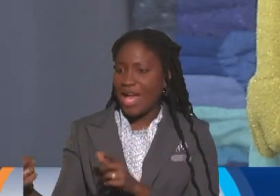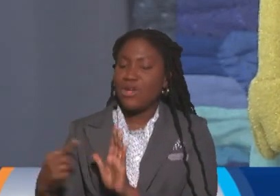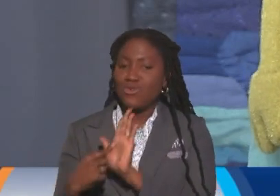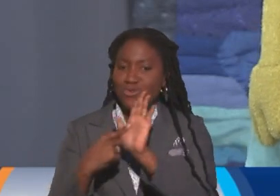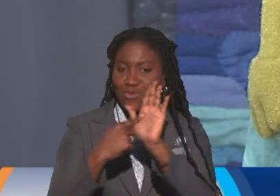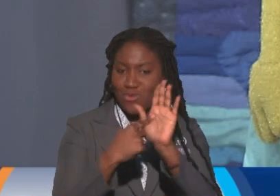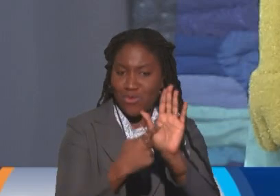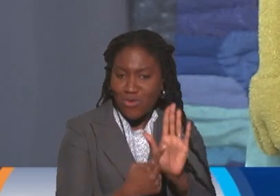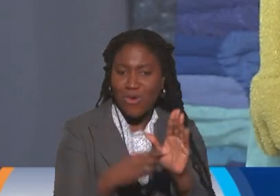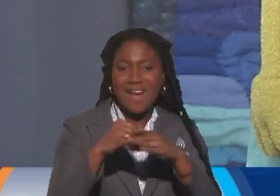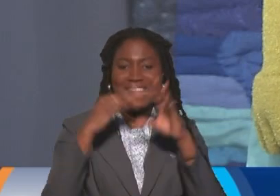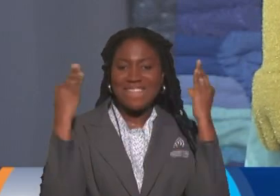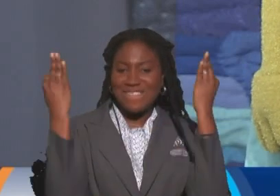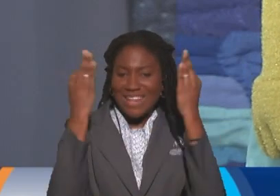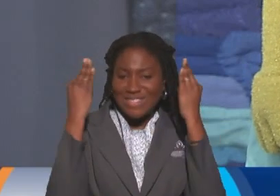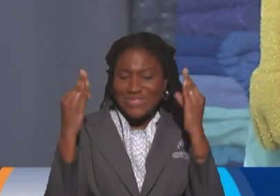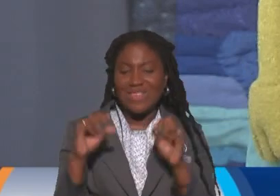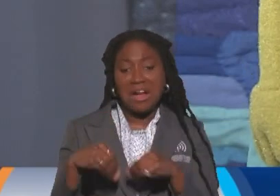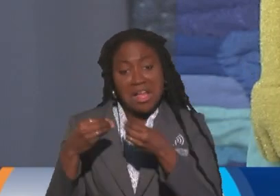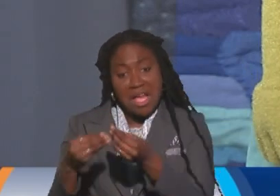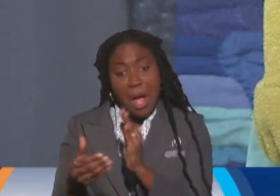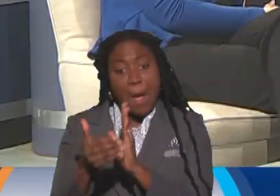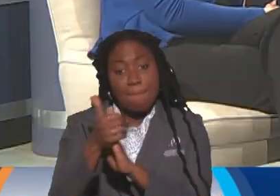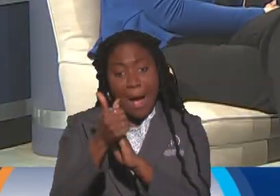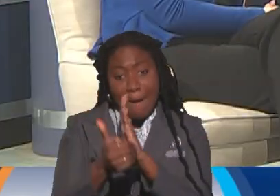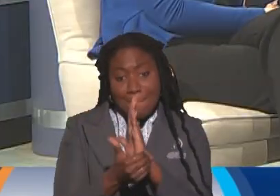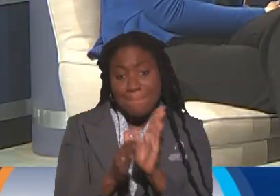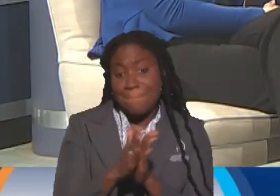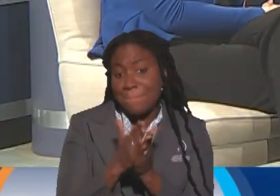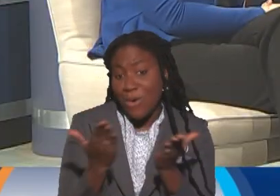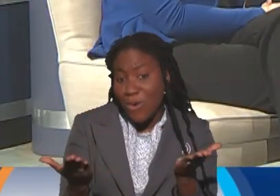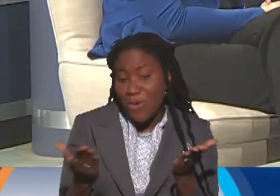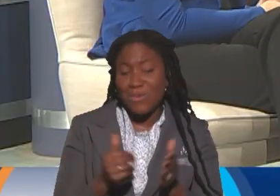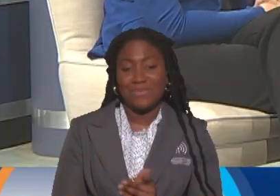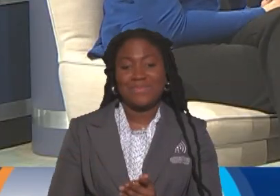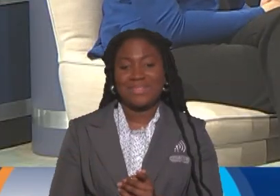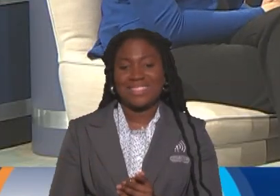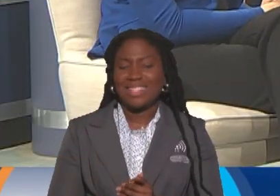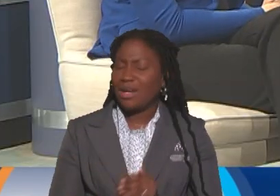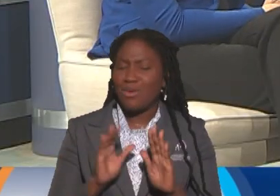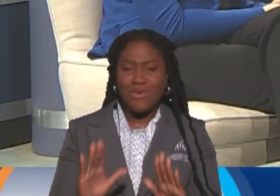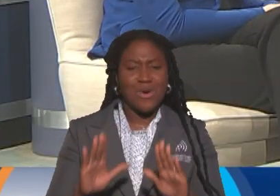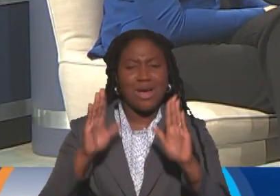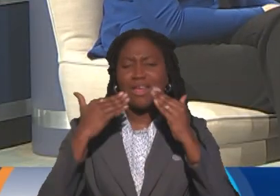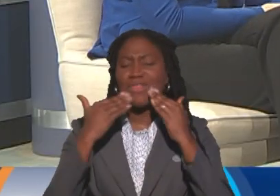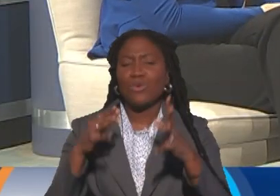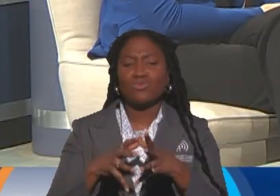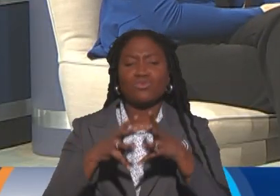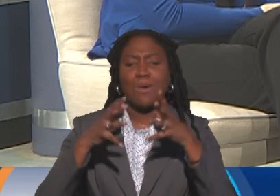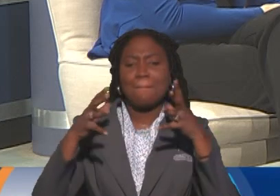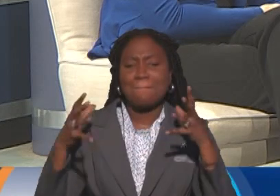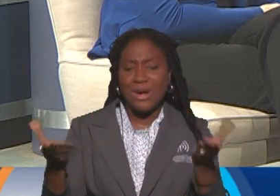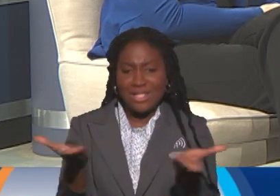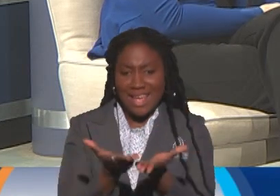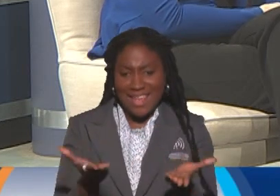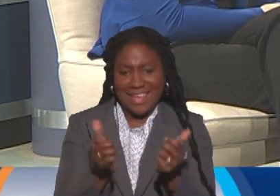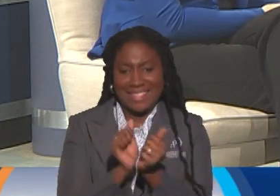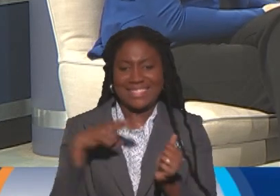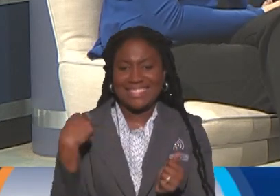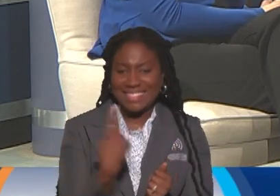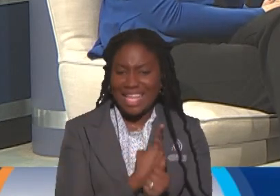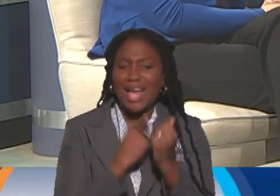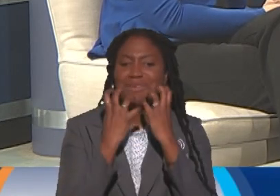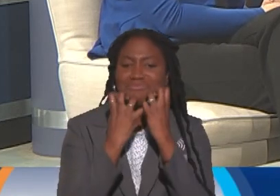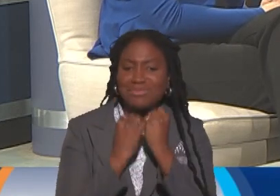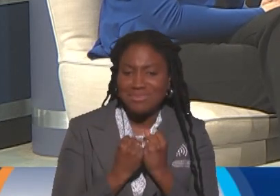in the festival, publishing them in the book from the Caravan. Absolutely wonderful. Well, Melvina, thank you so much for being here. We really appreciate